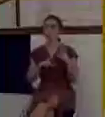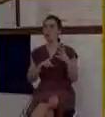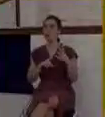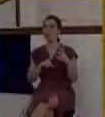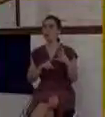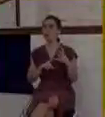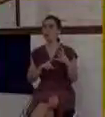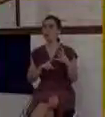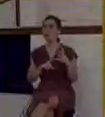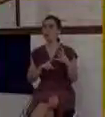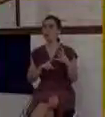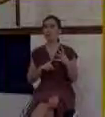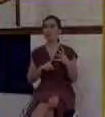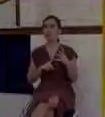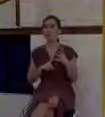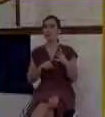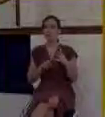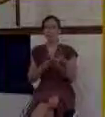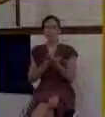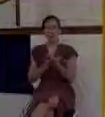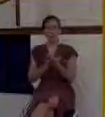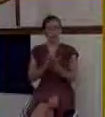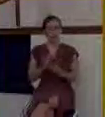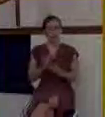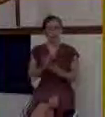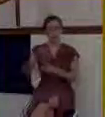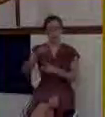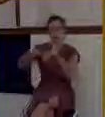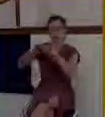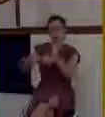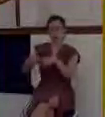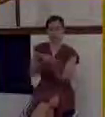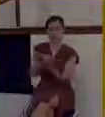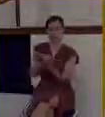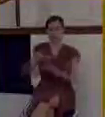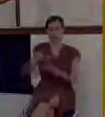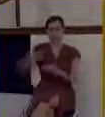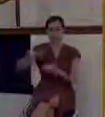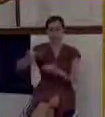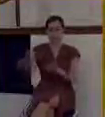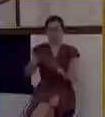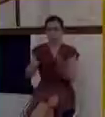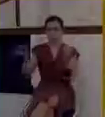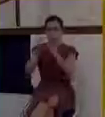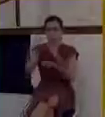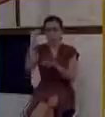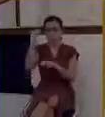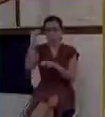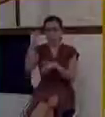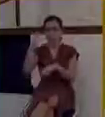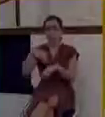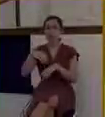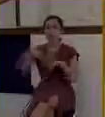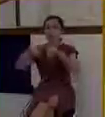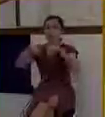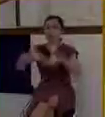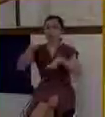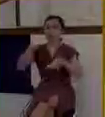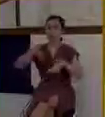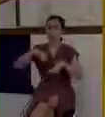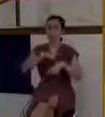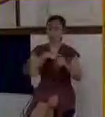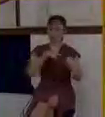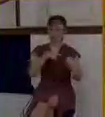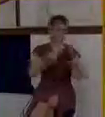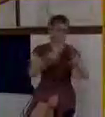sound theology matters because it will determine how we face life and death. Notice what Jesus affirms. I love verse 25. Look at it. For